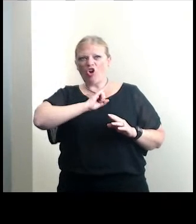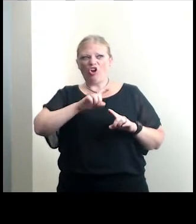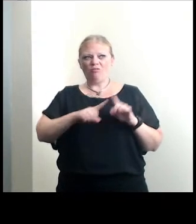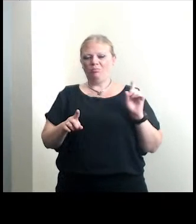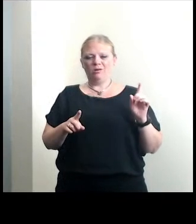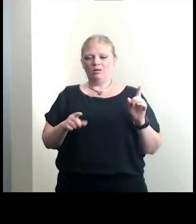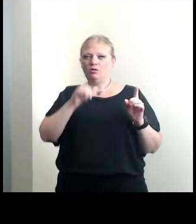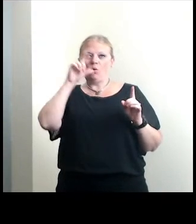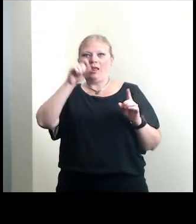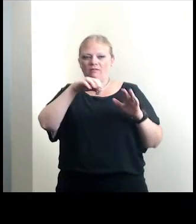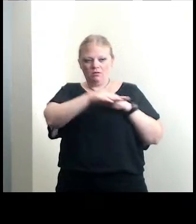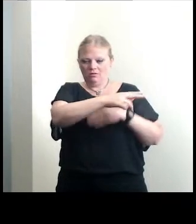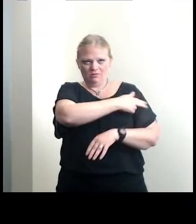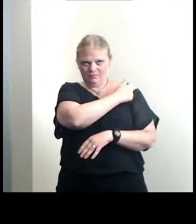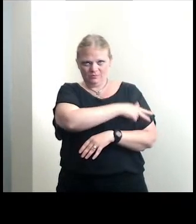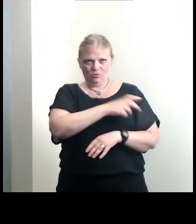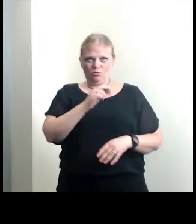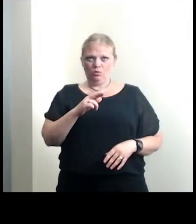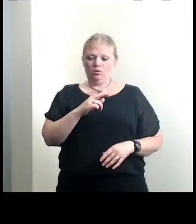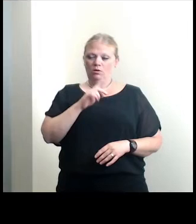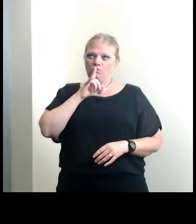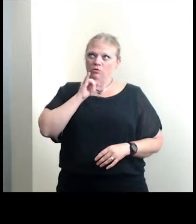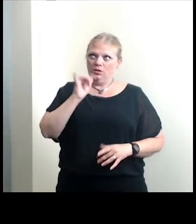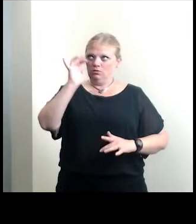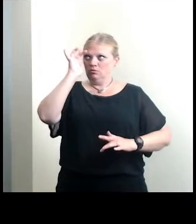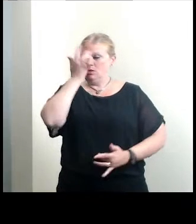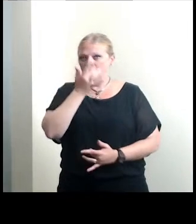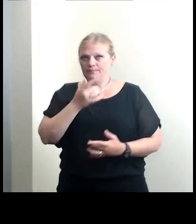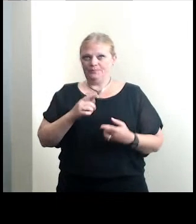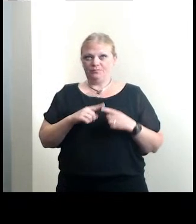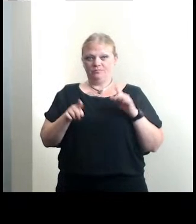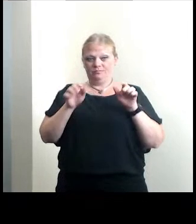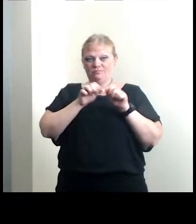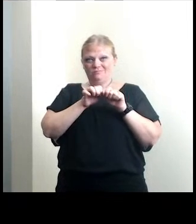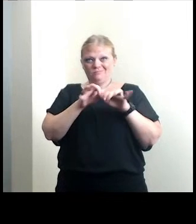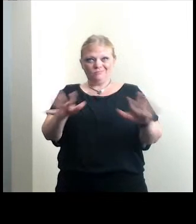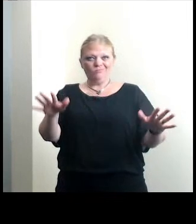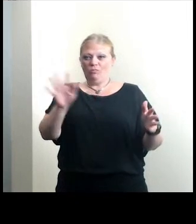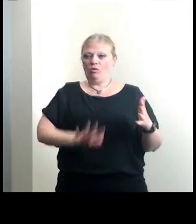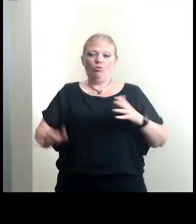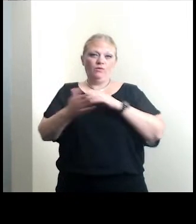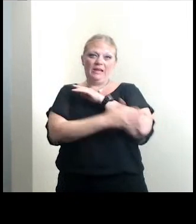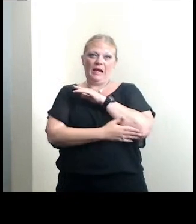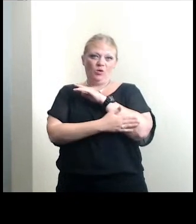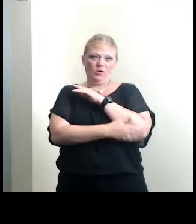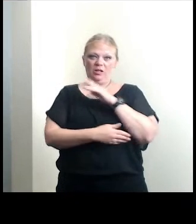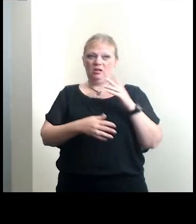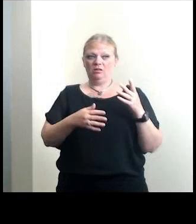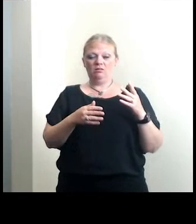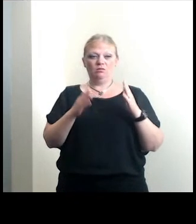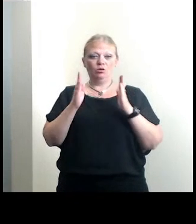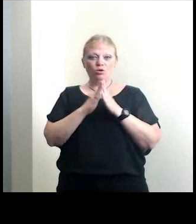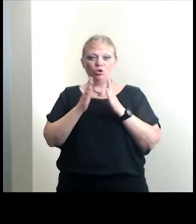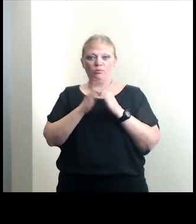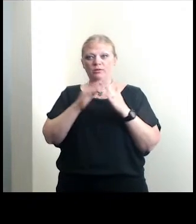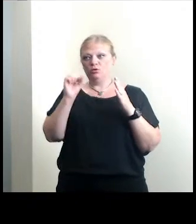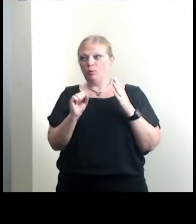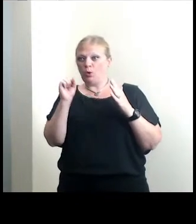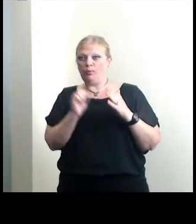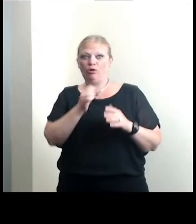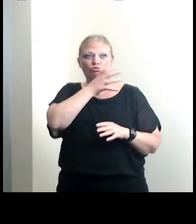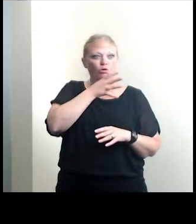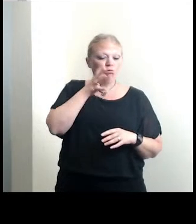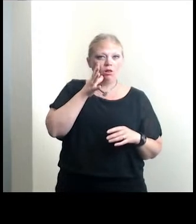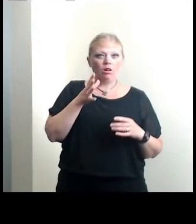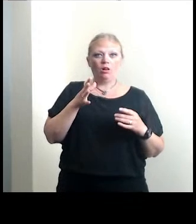enough to be hospitalized or serious illness. But the outbreaks are across the county, urban, suburban, rural. And